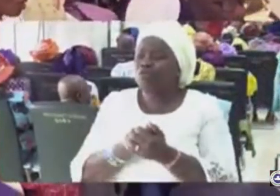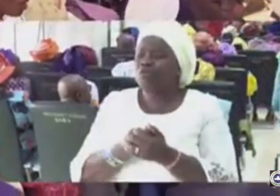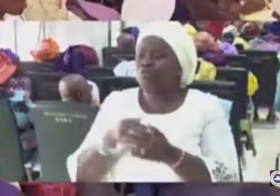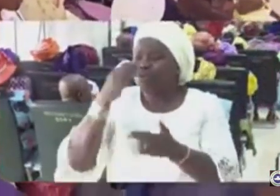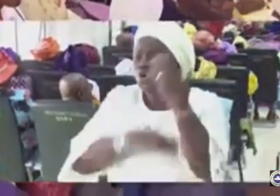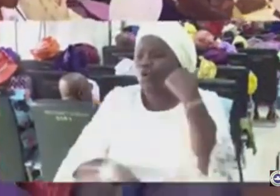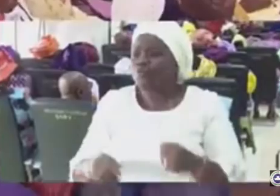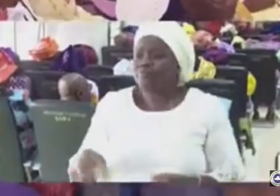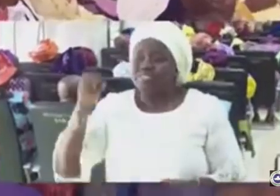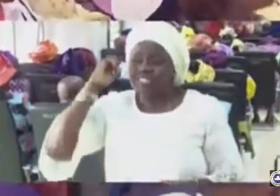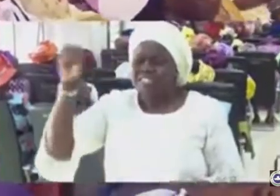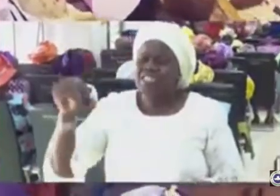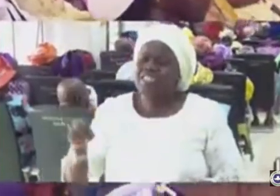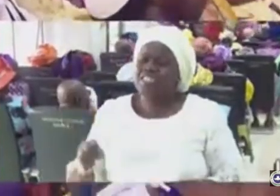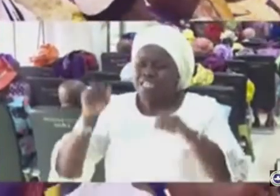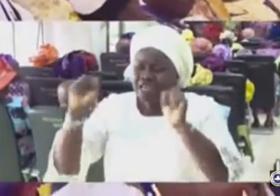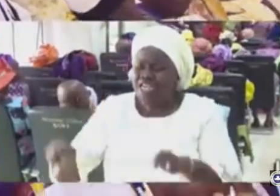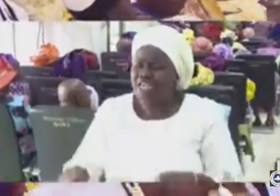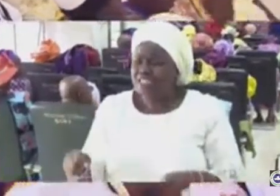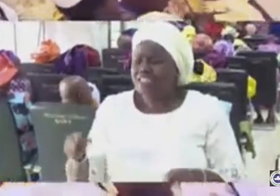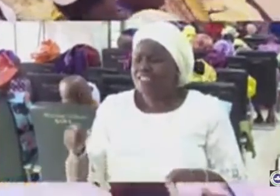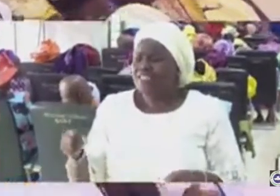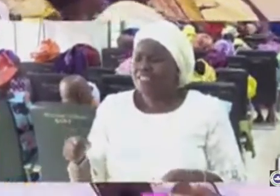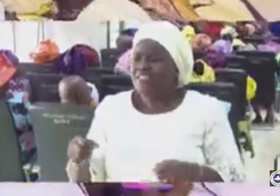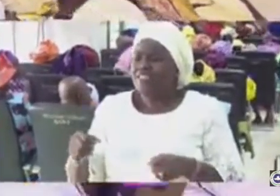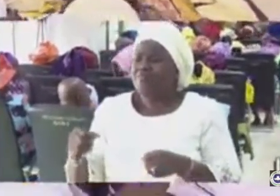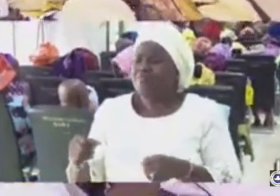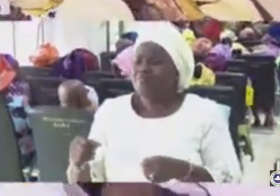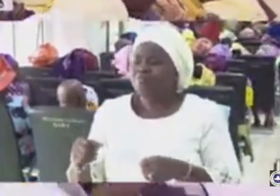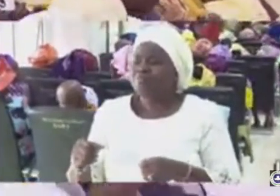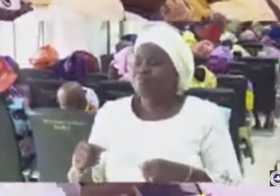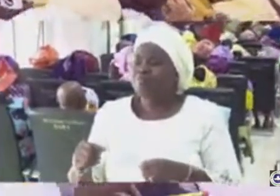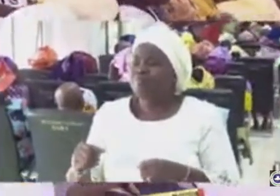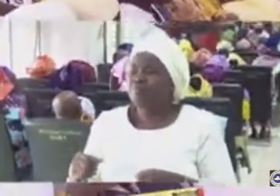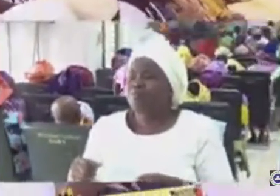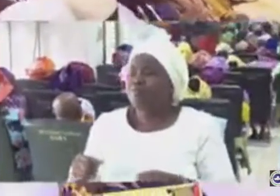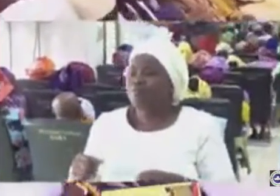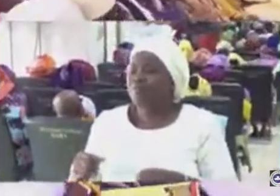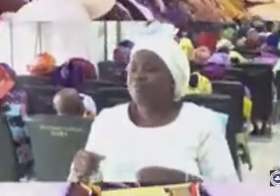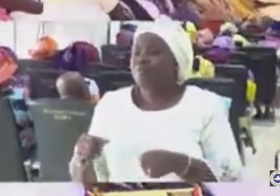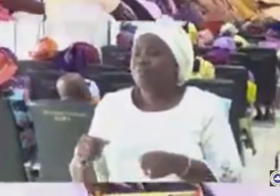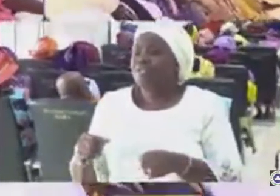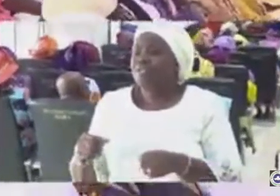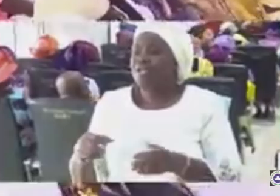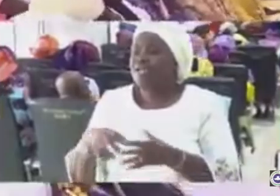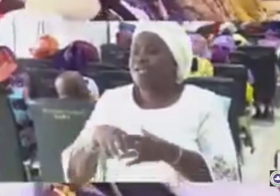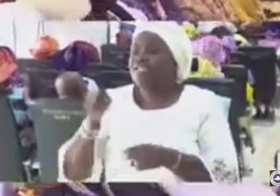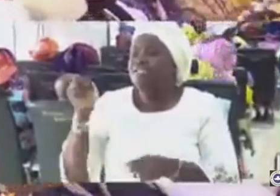care of all your problems. He can put a new song in your mouth.